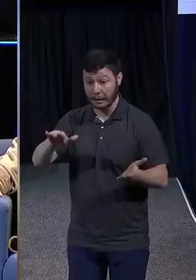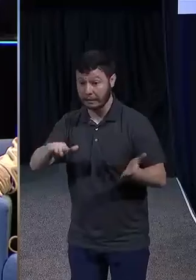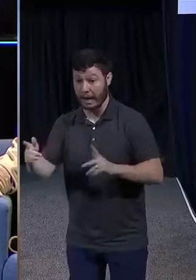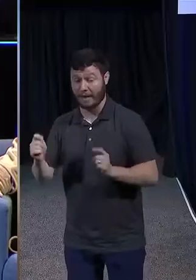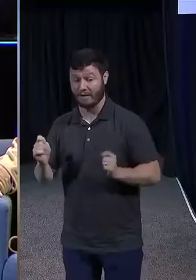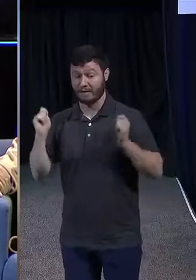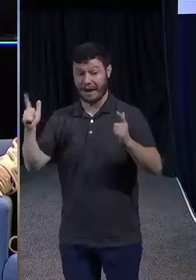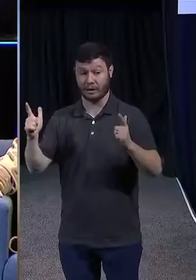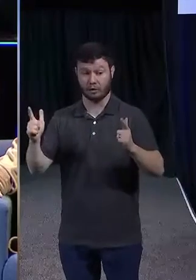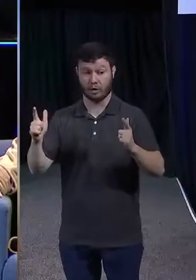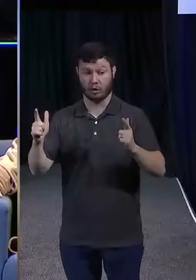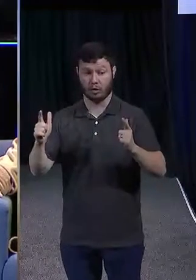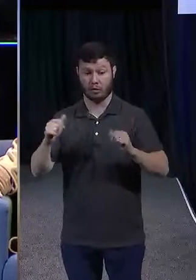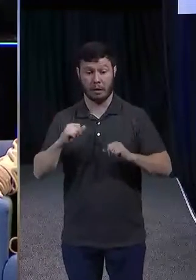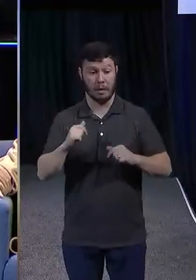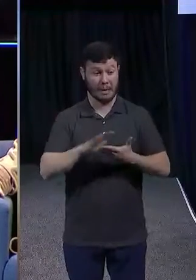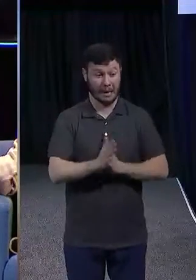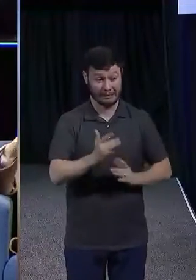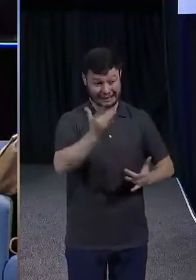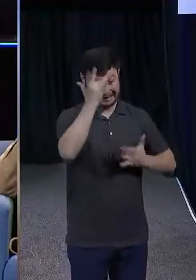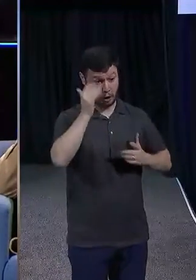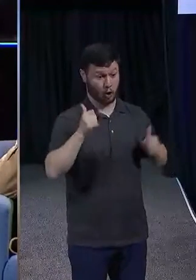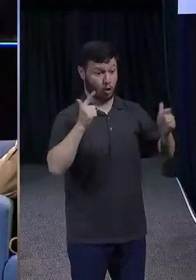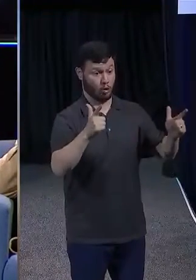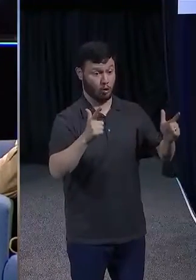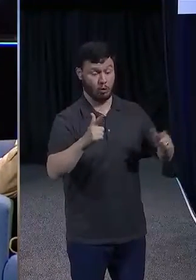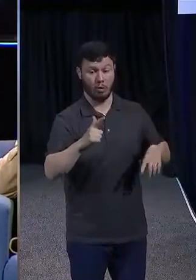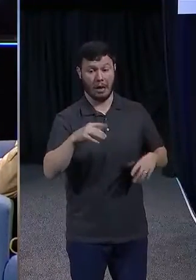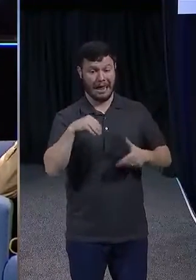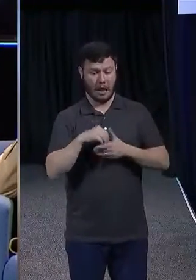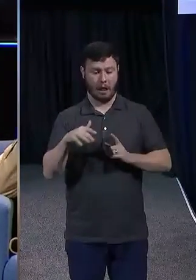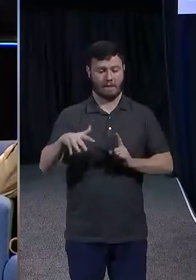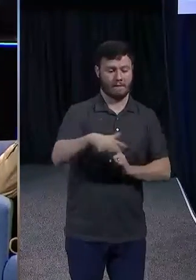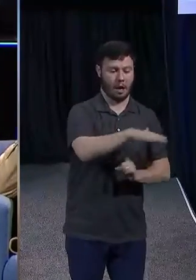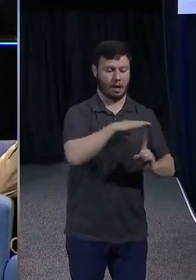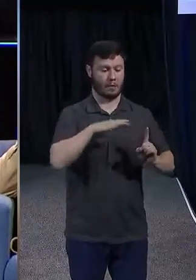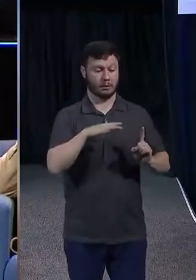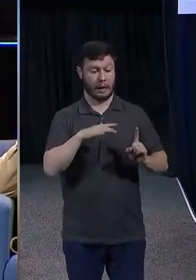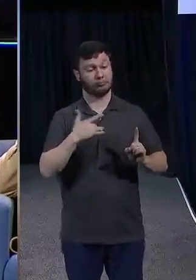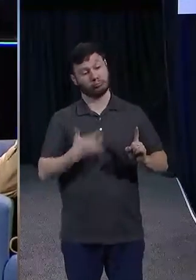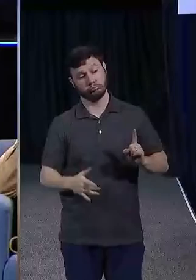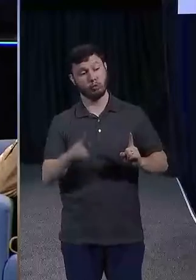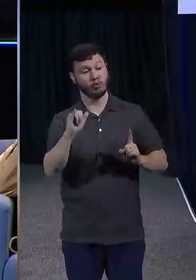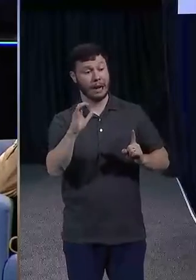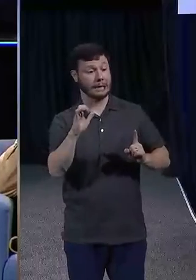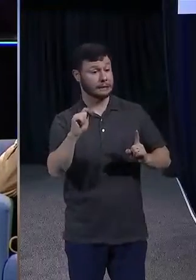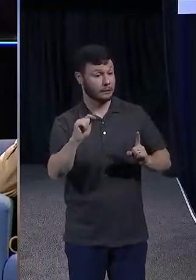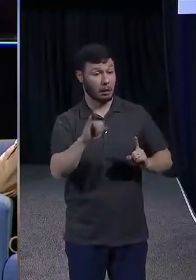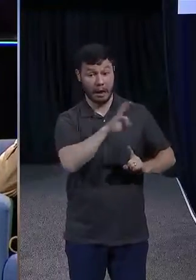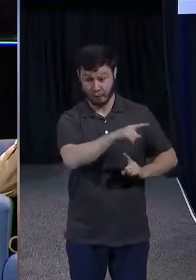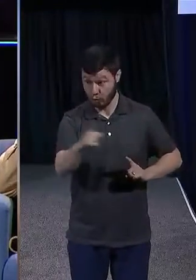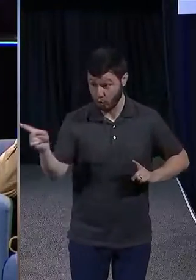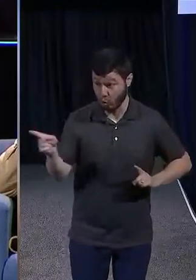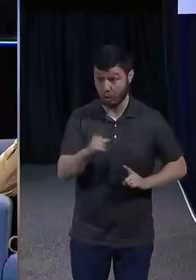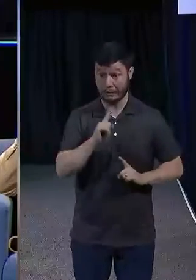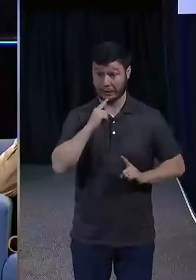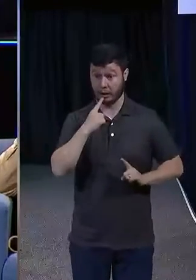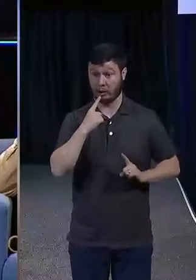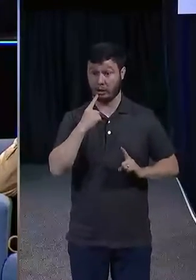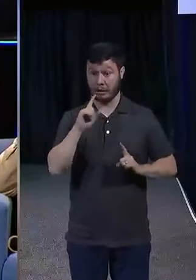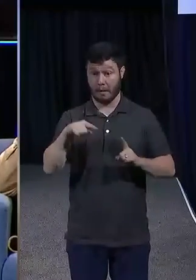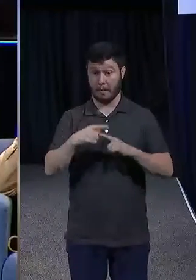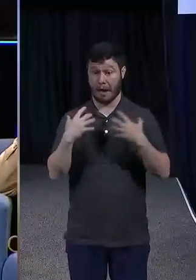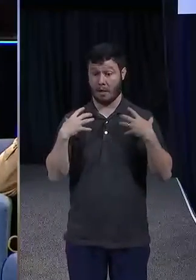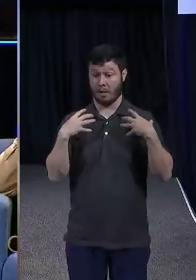quicker, get sicker in environments that are racist. And if you are serious about the health of the